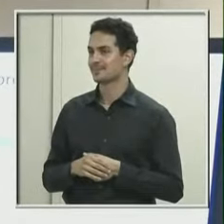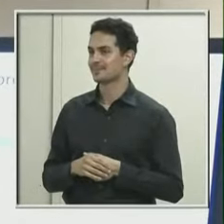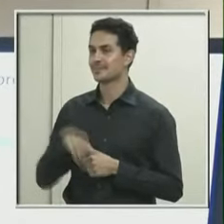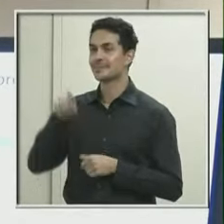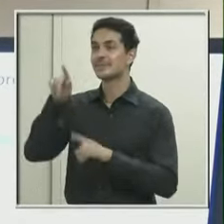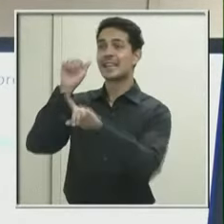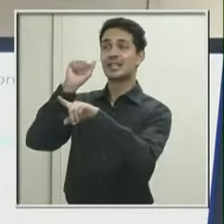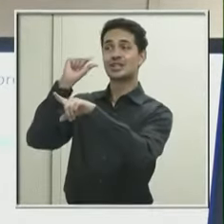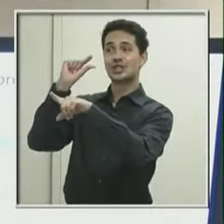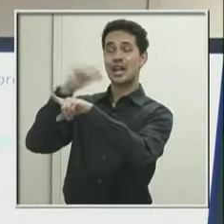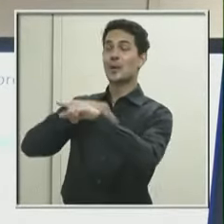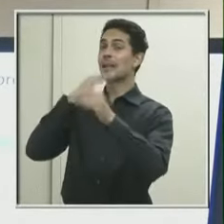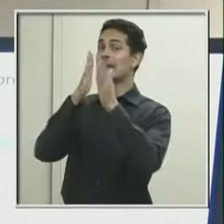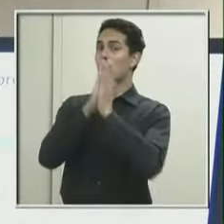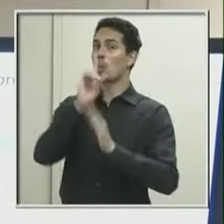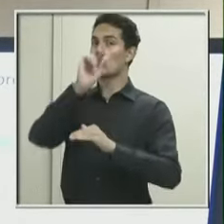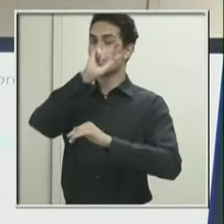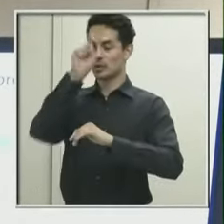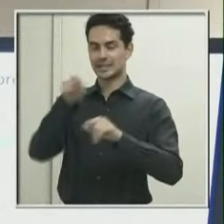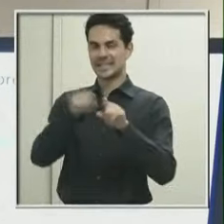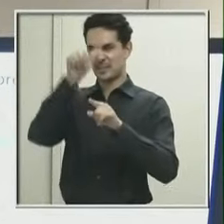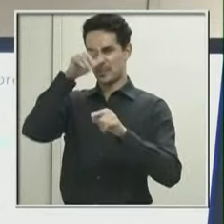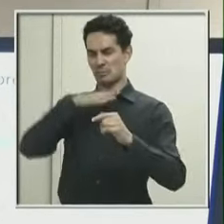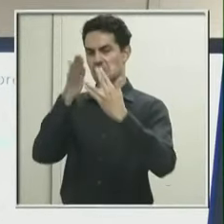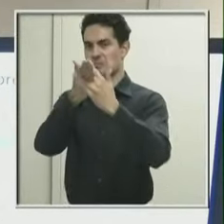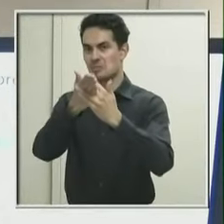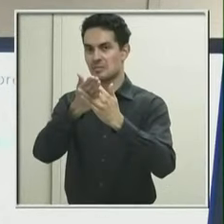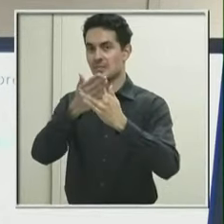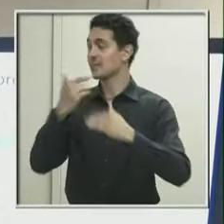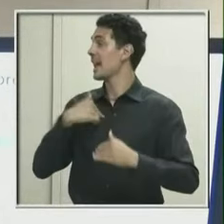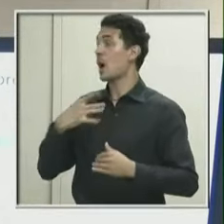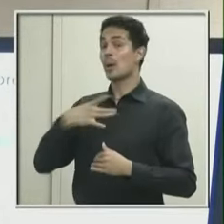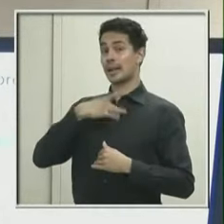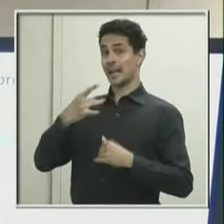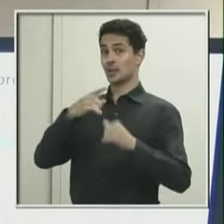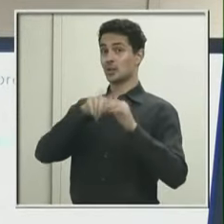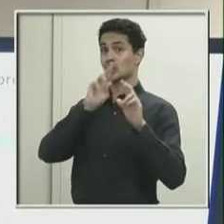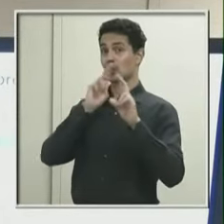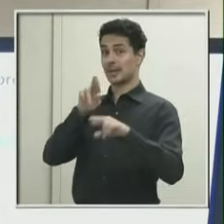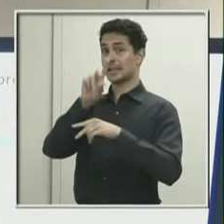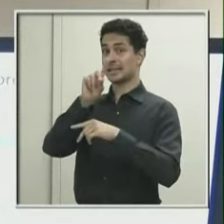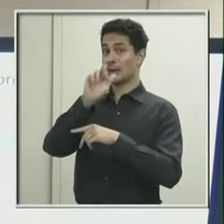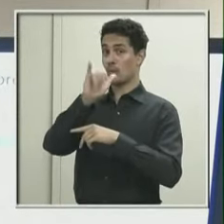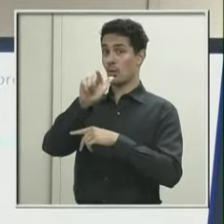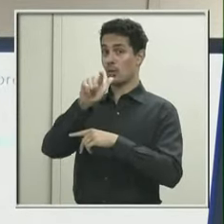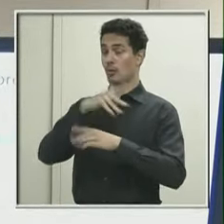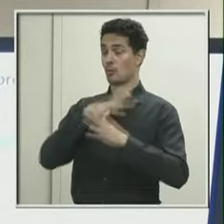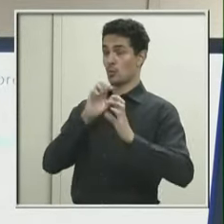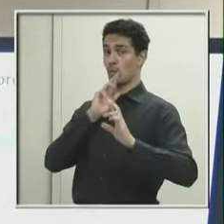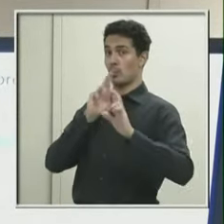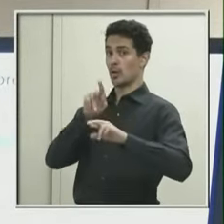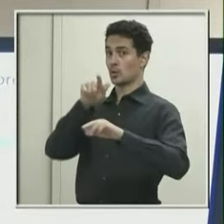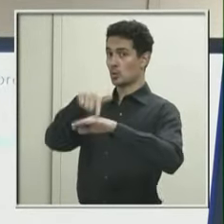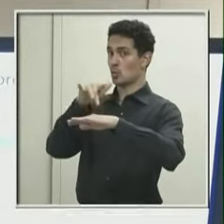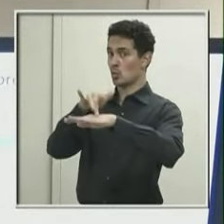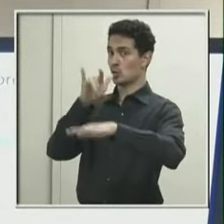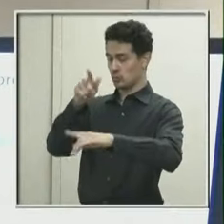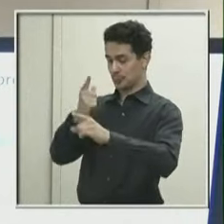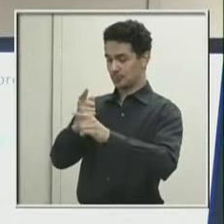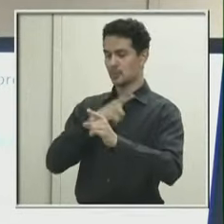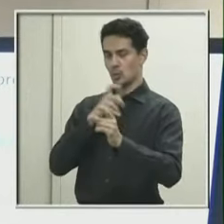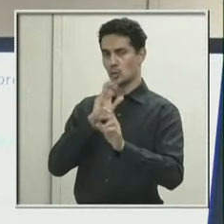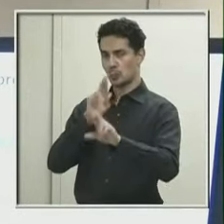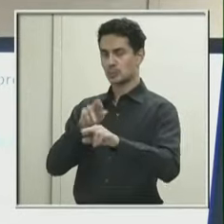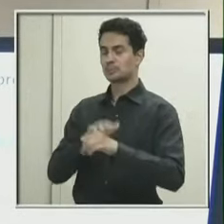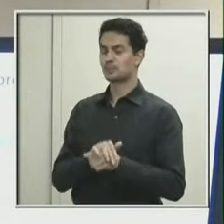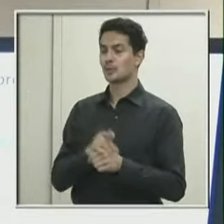Attorney General Lopez, I would like to ask one more question. I'm sorry. I would like to respond, Daryl, to what you said earlier.